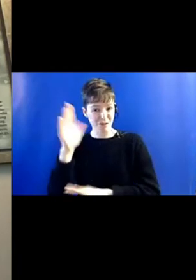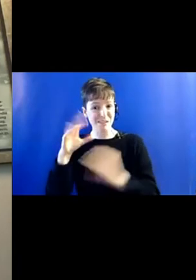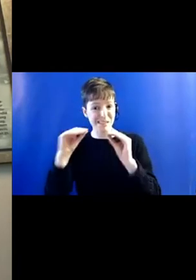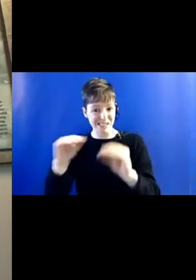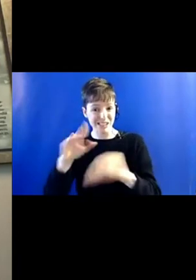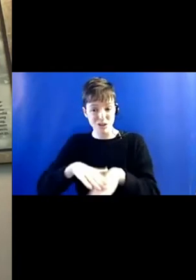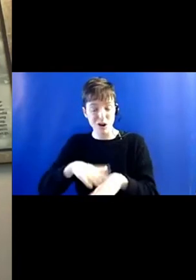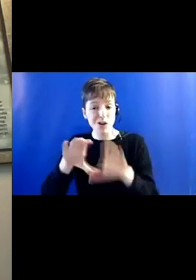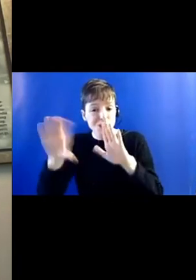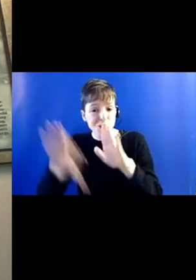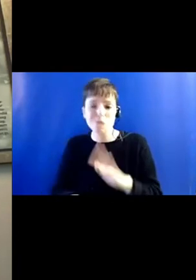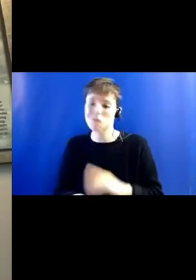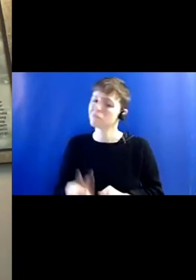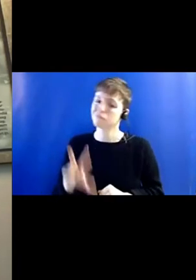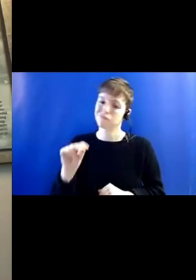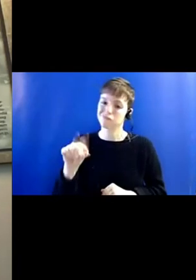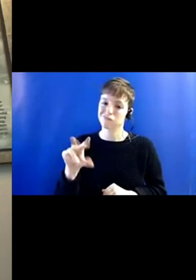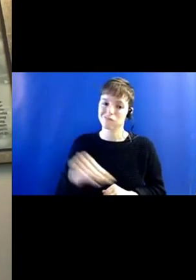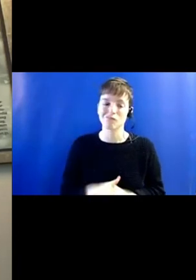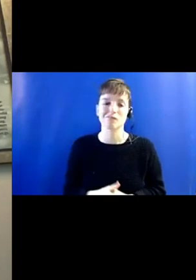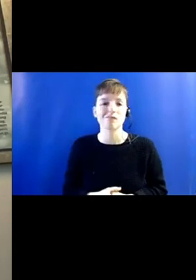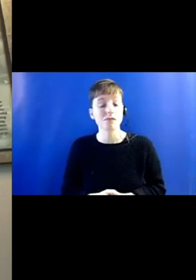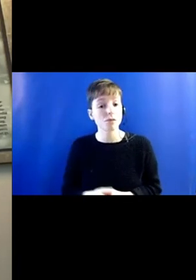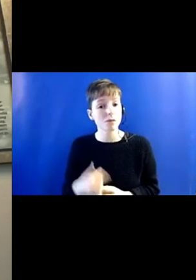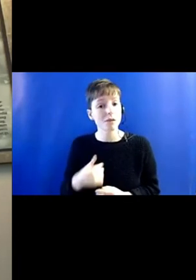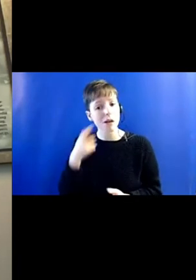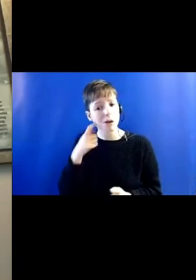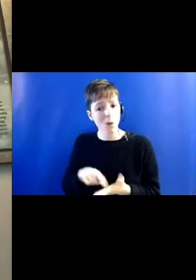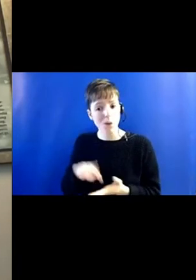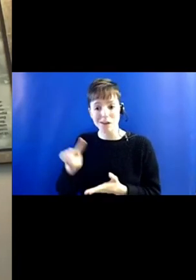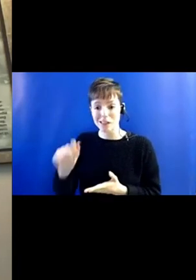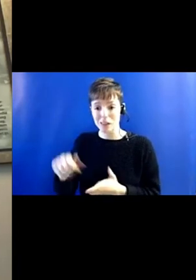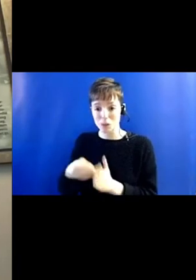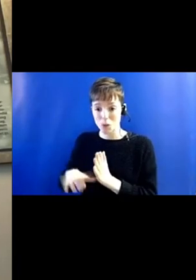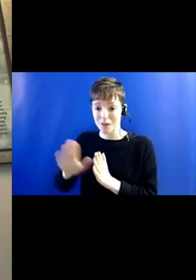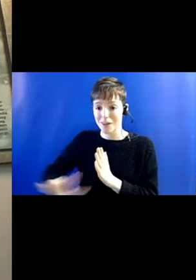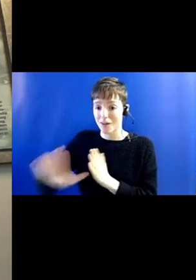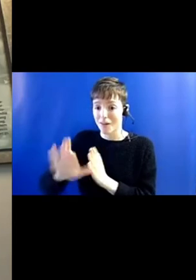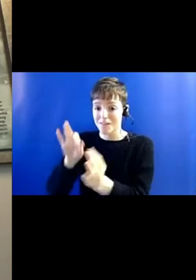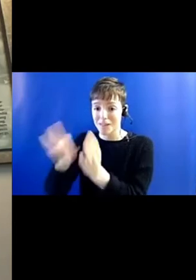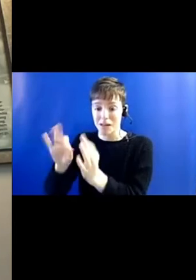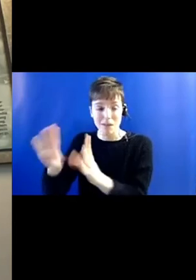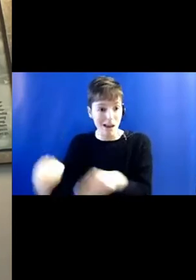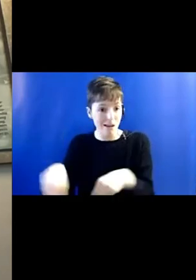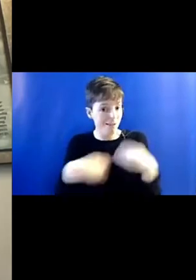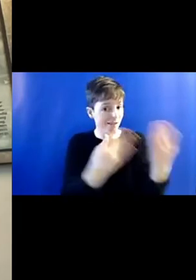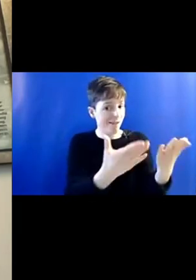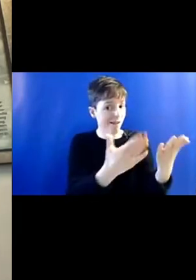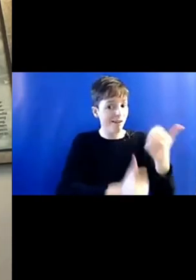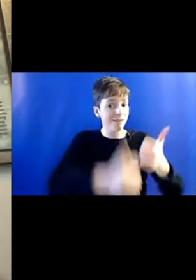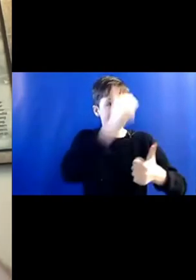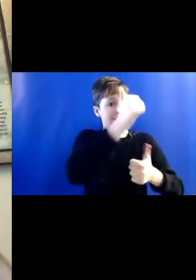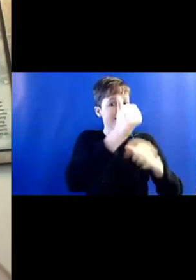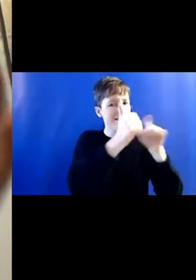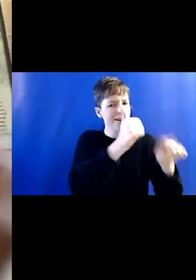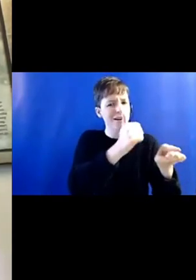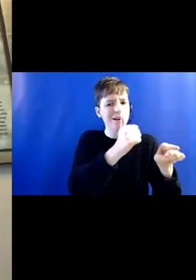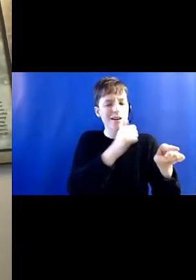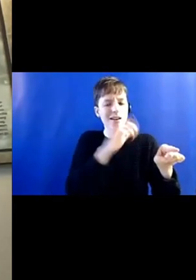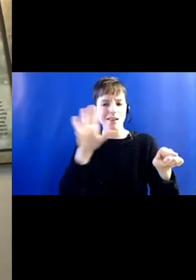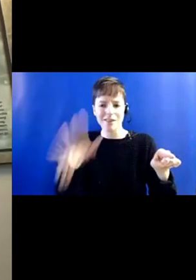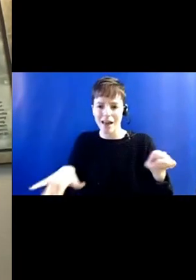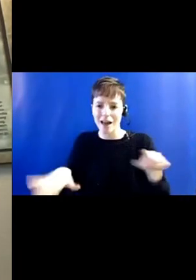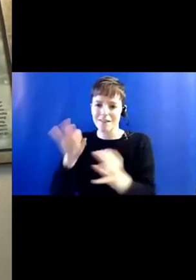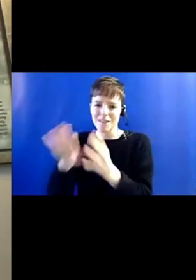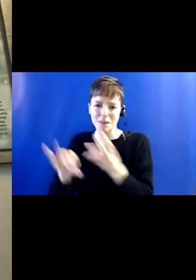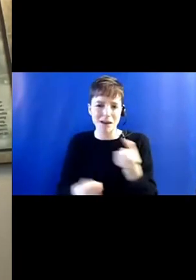that disabled students' feedback to the administration was being used to kind of support a kind of interest convergence